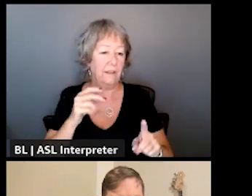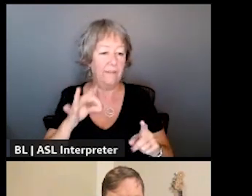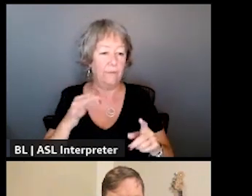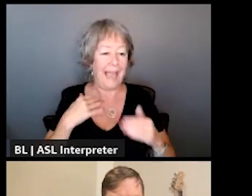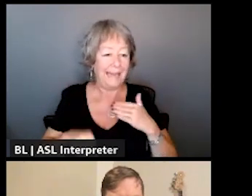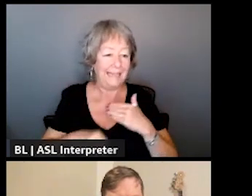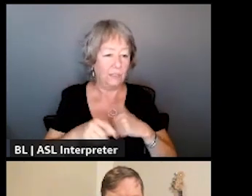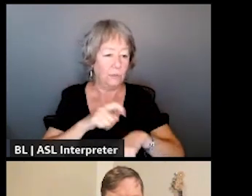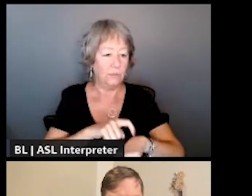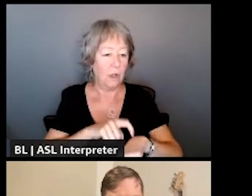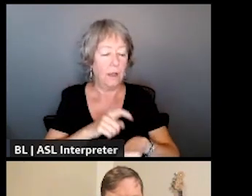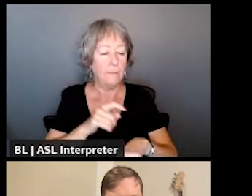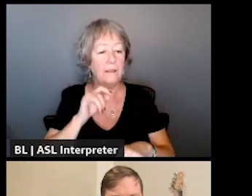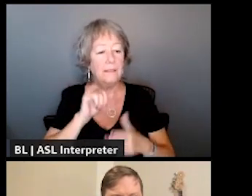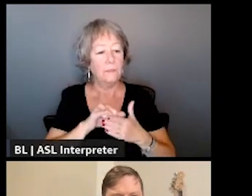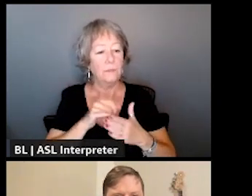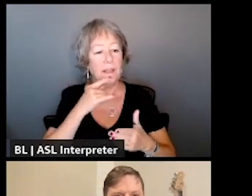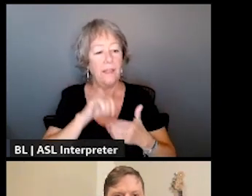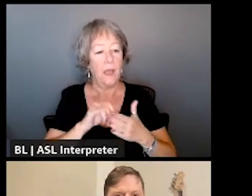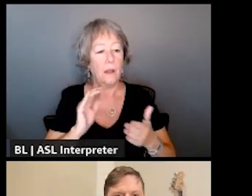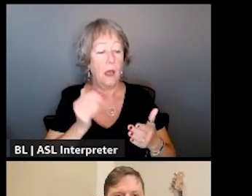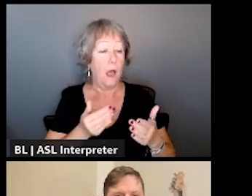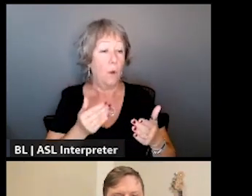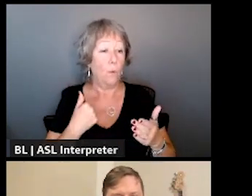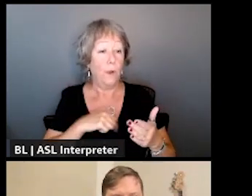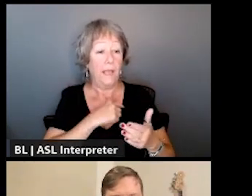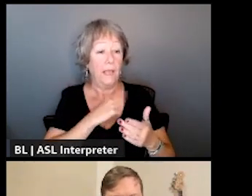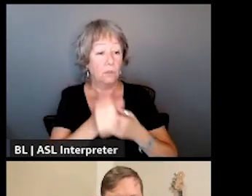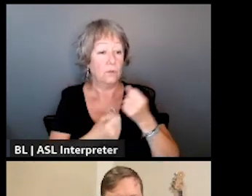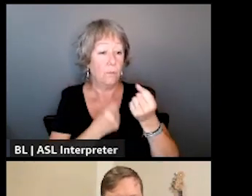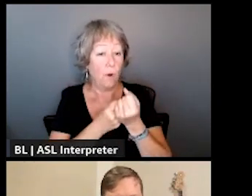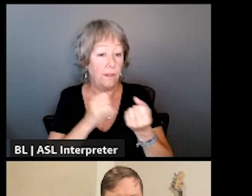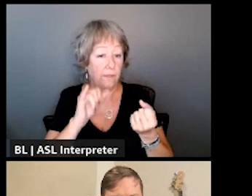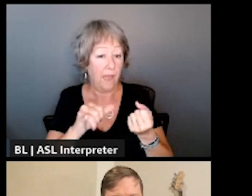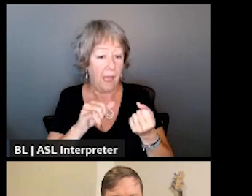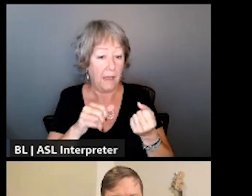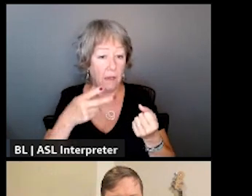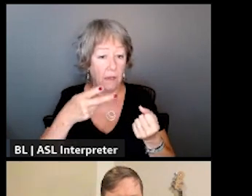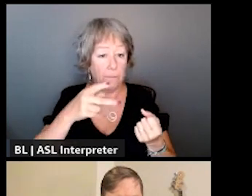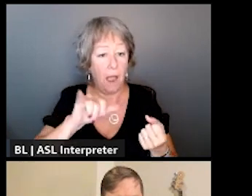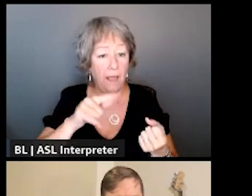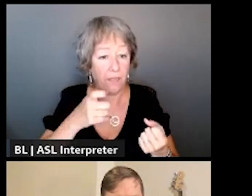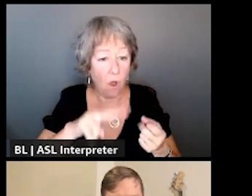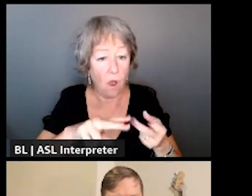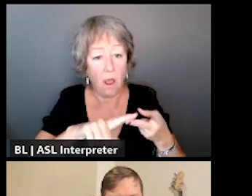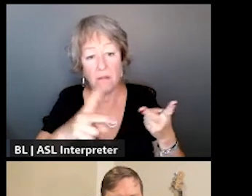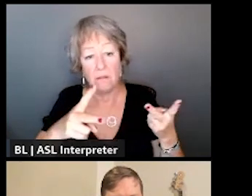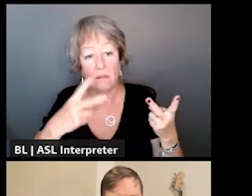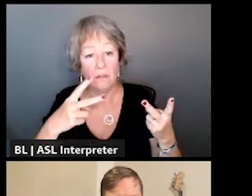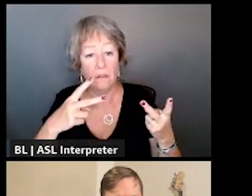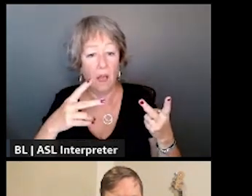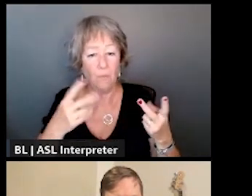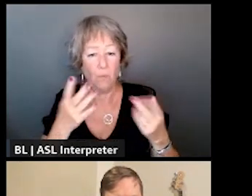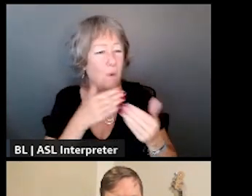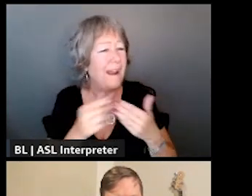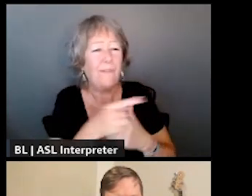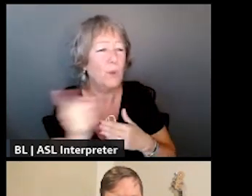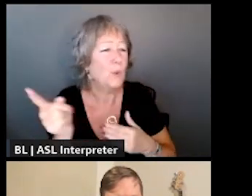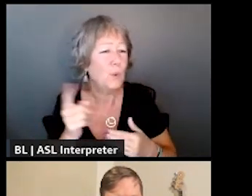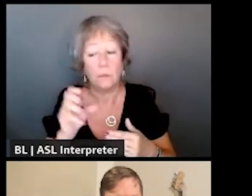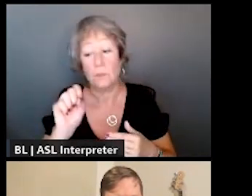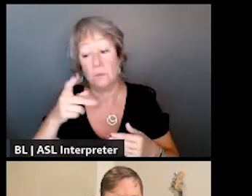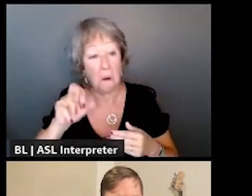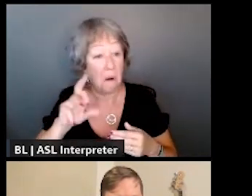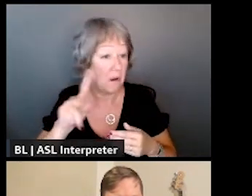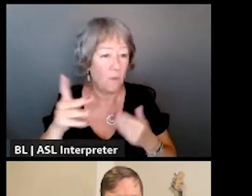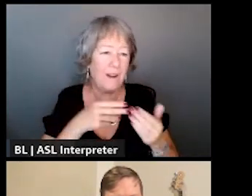that Glue Studio supports a whole level. So yes, it's built in Spark, but you can also do Python, Jupyter, or whatever you're comfortable with, or you can even